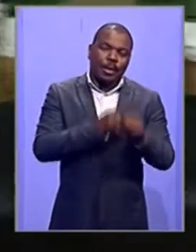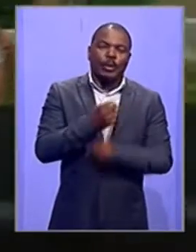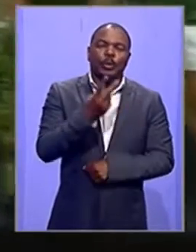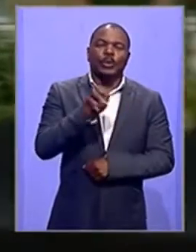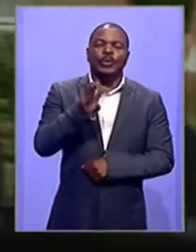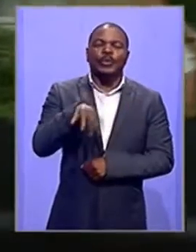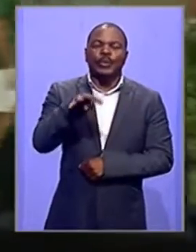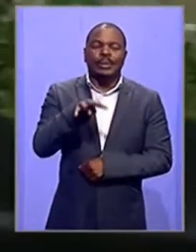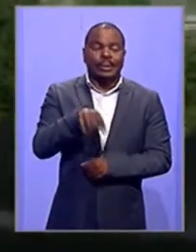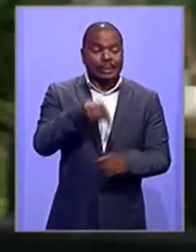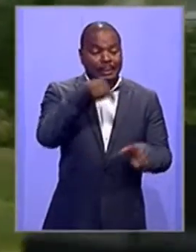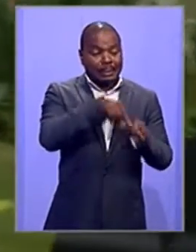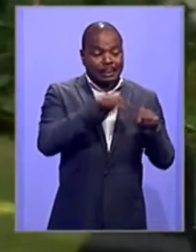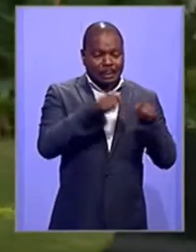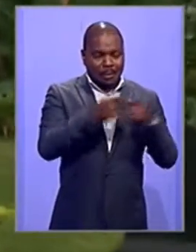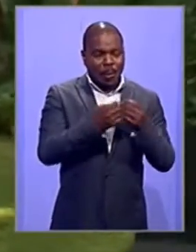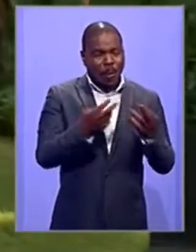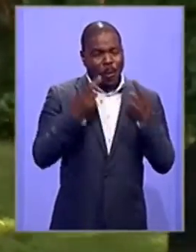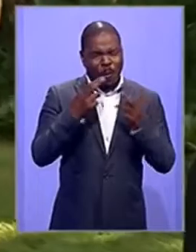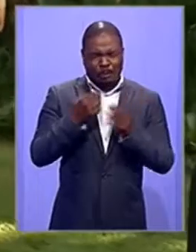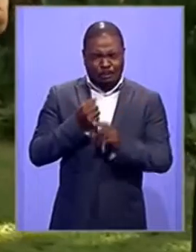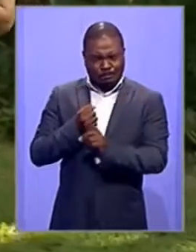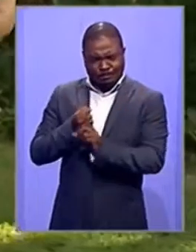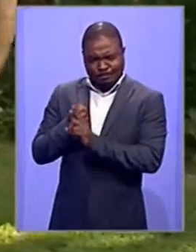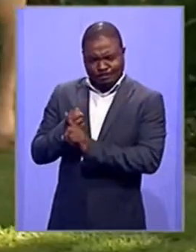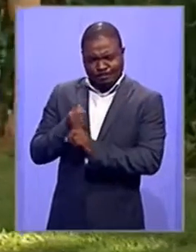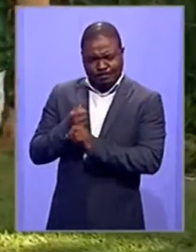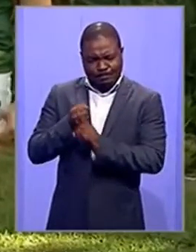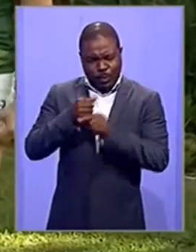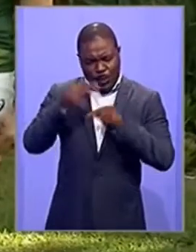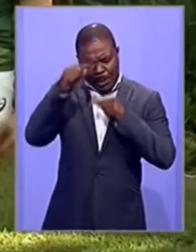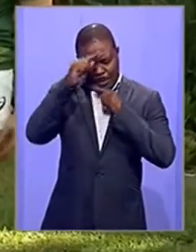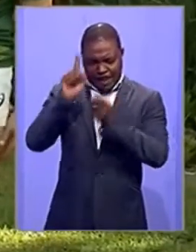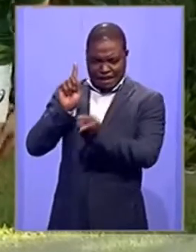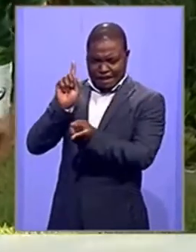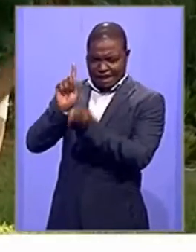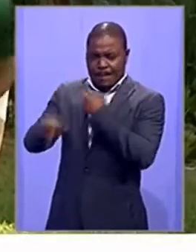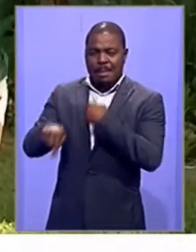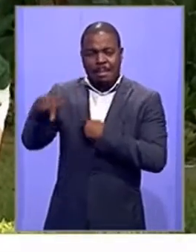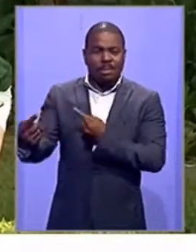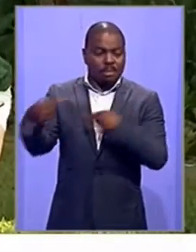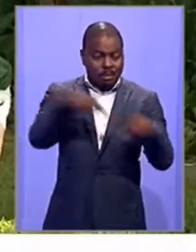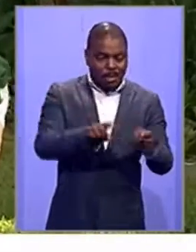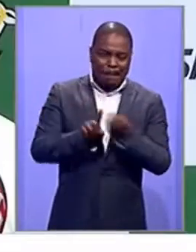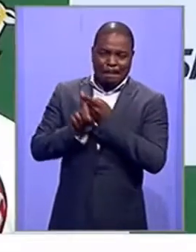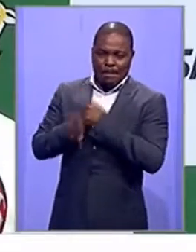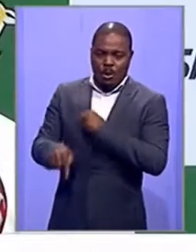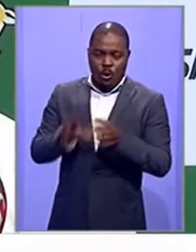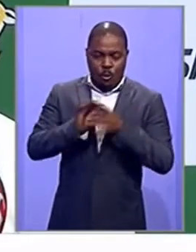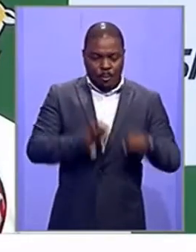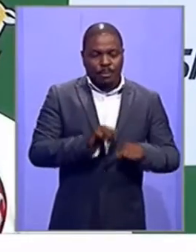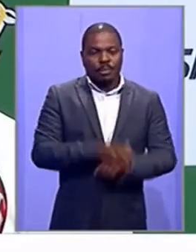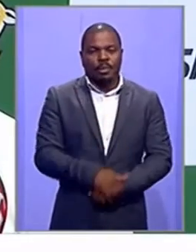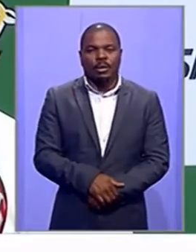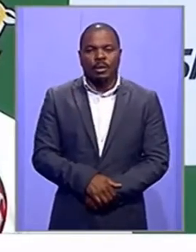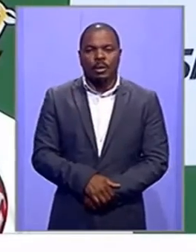tsa di-Boks di tshepa go lekgetlong lena di tlo lonela ho sireletsa serithi sa ho hlola All Blacks e le leetong. We can't